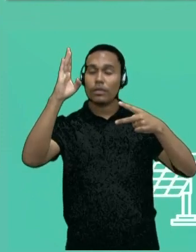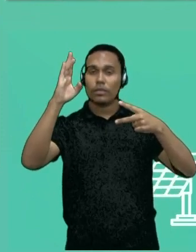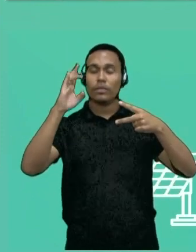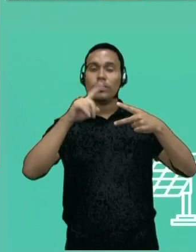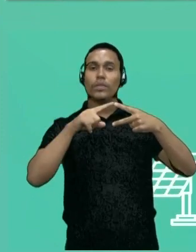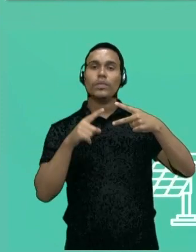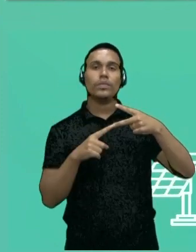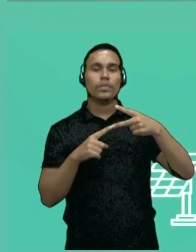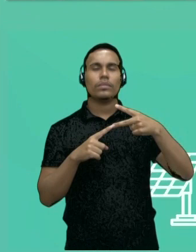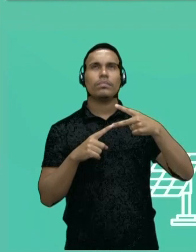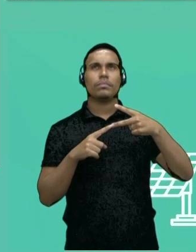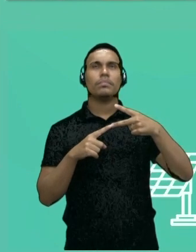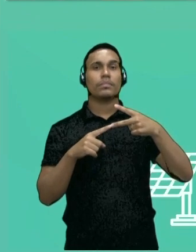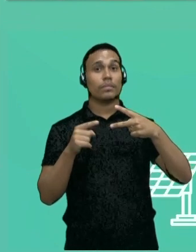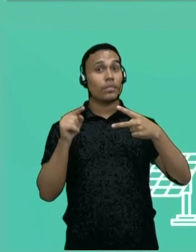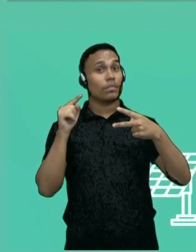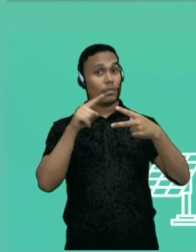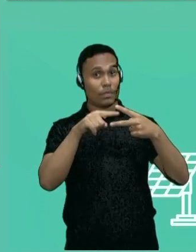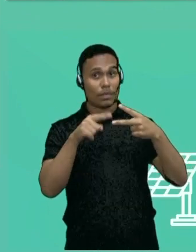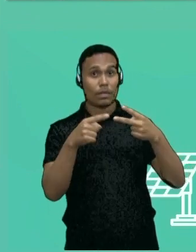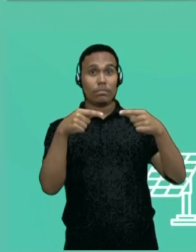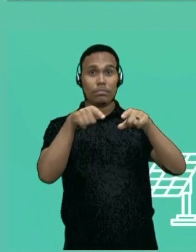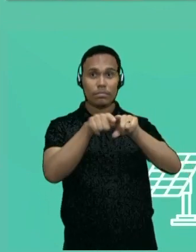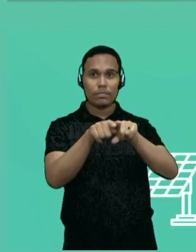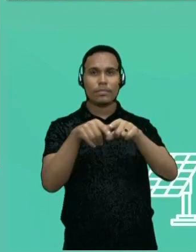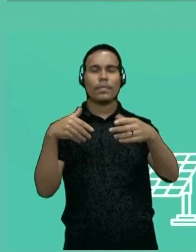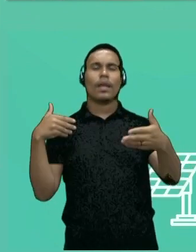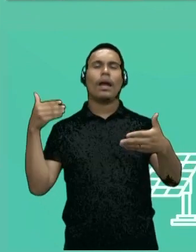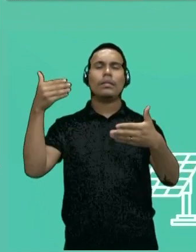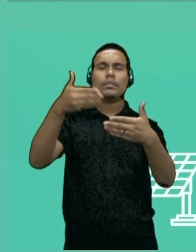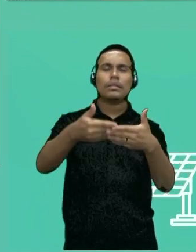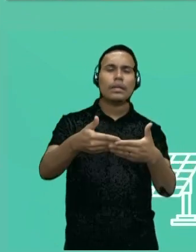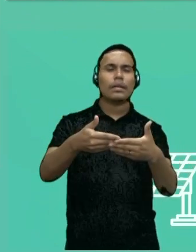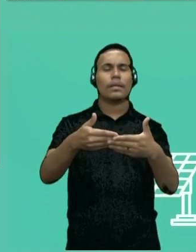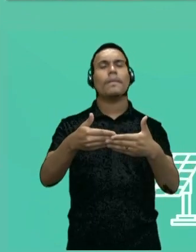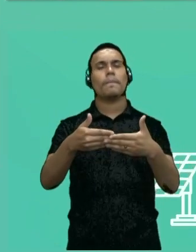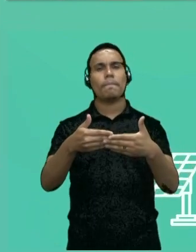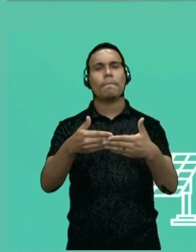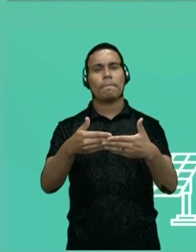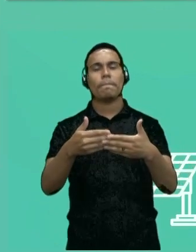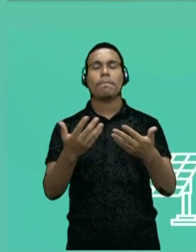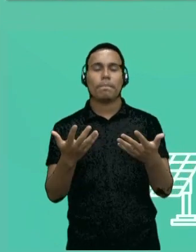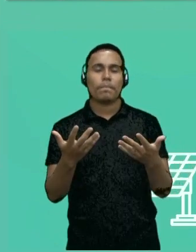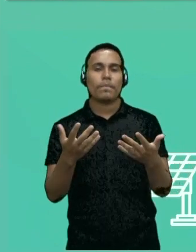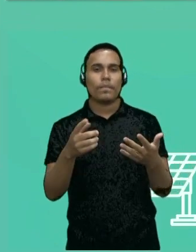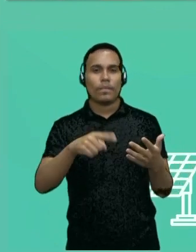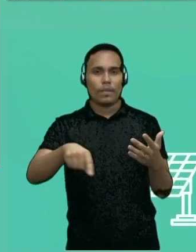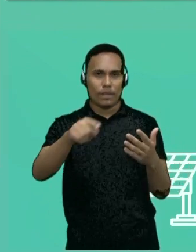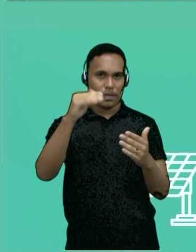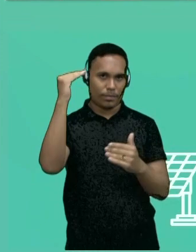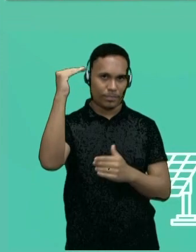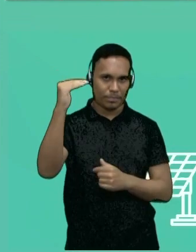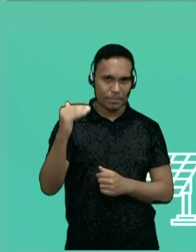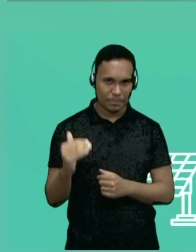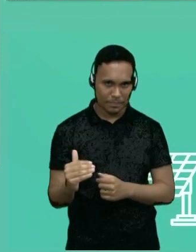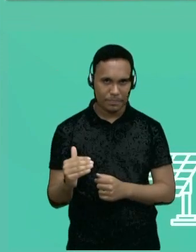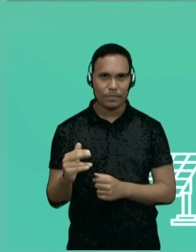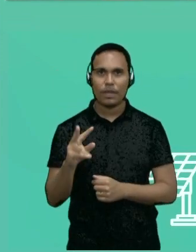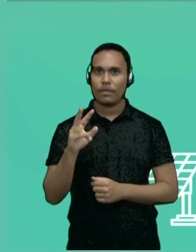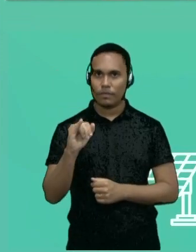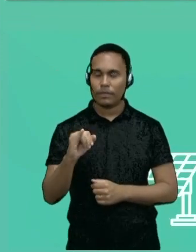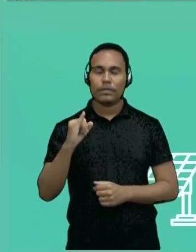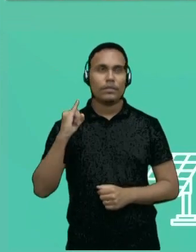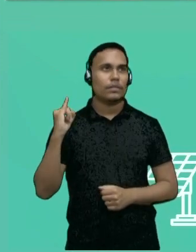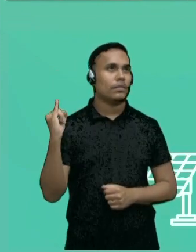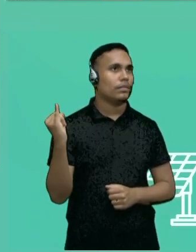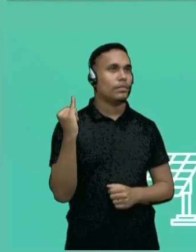that would be what you see here on the map, Teesside and Humberside, forming 1 cluster, which will be labeled as the East Coast cluster. And